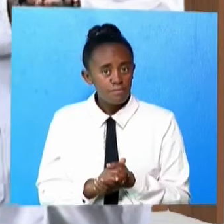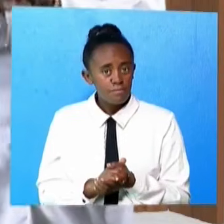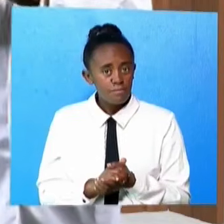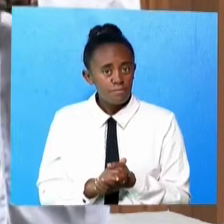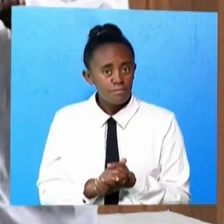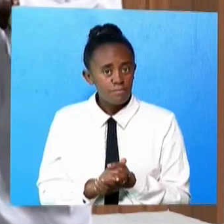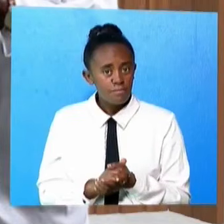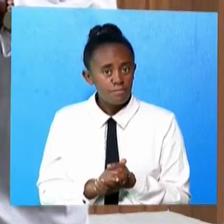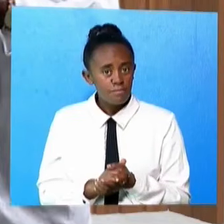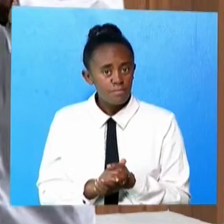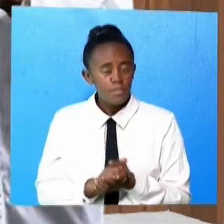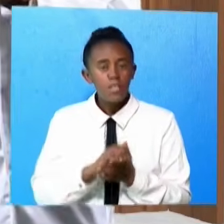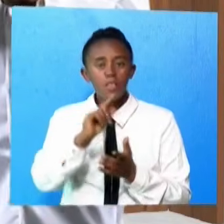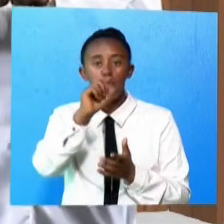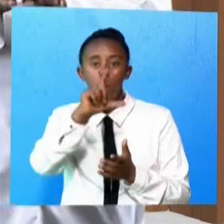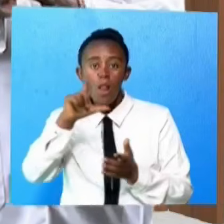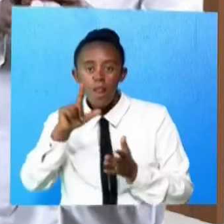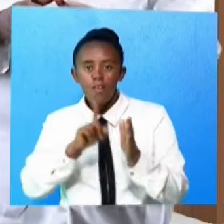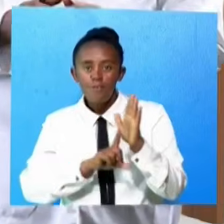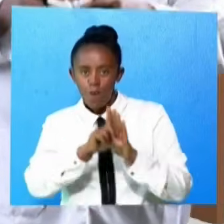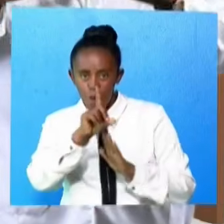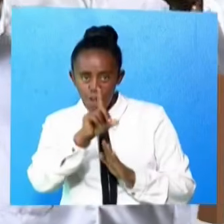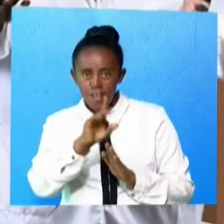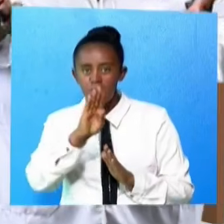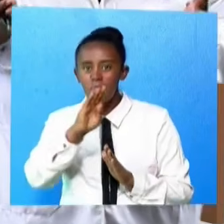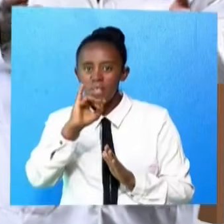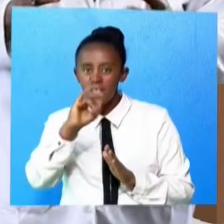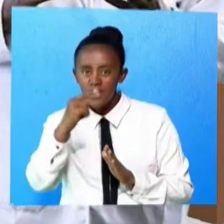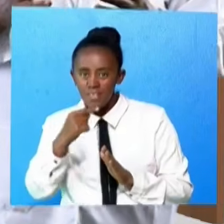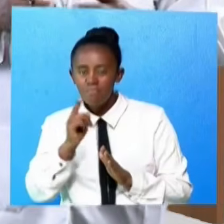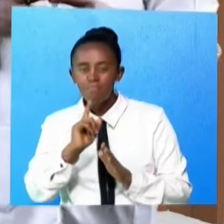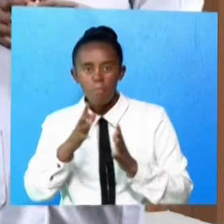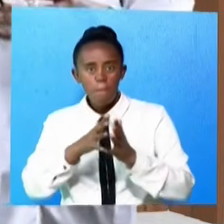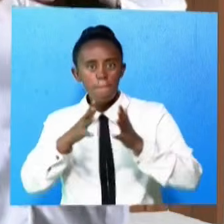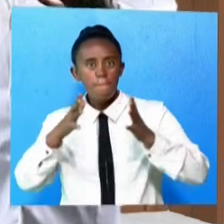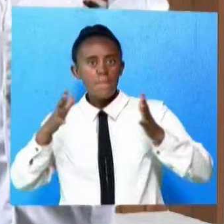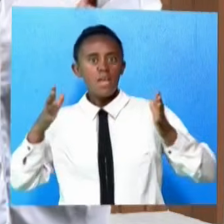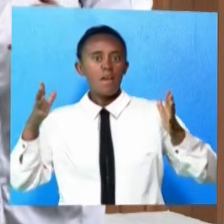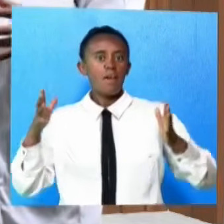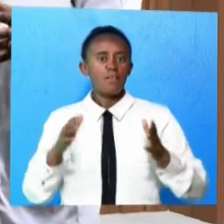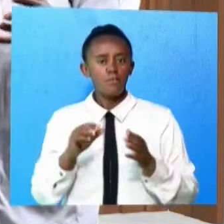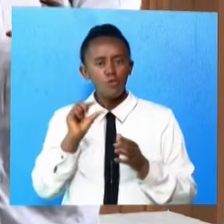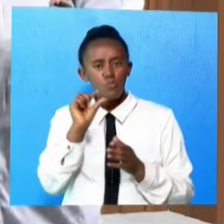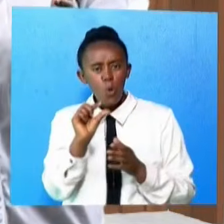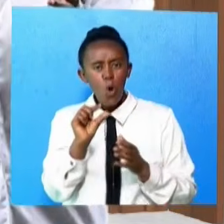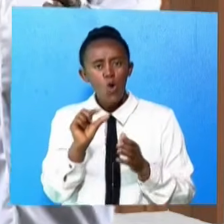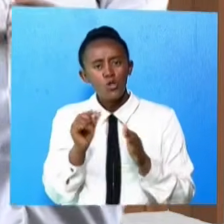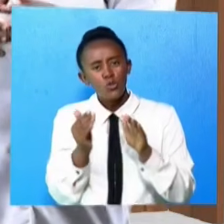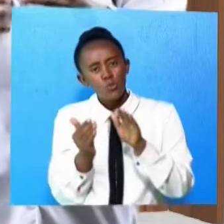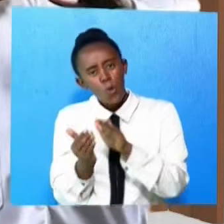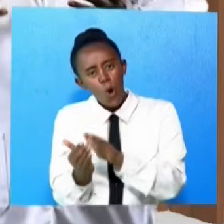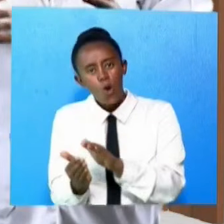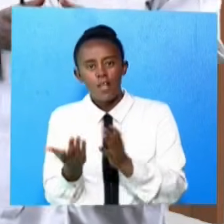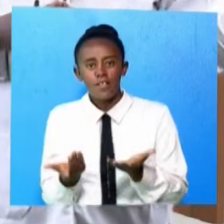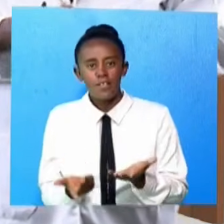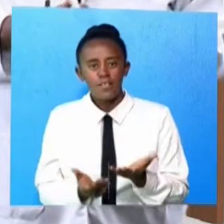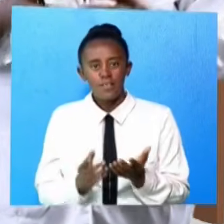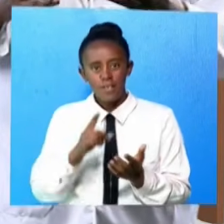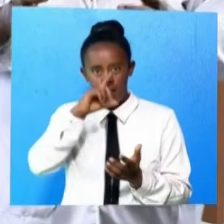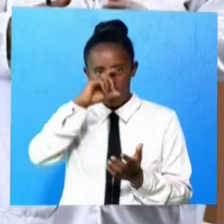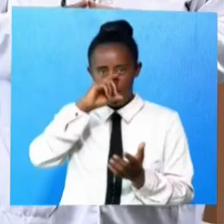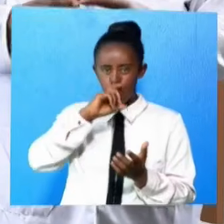tall, taller, big, bigger, small, smaller, clever,